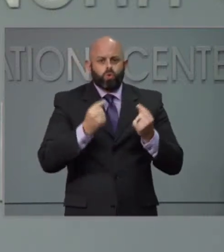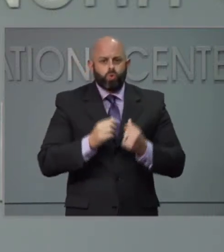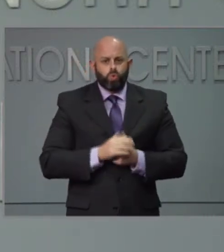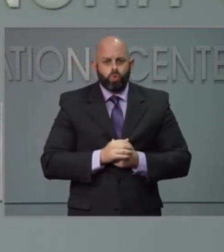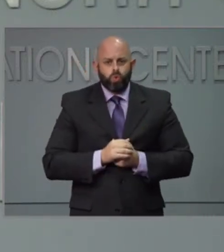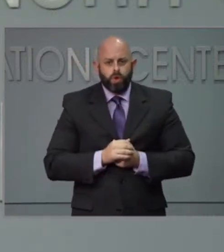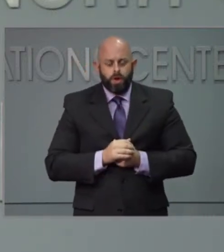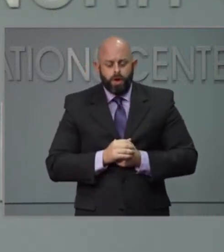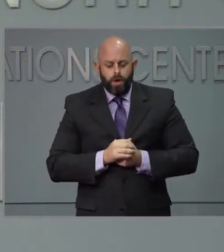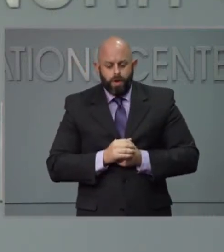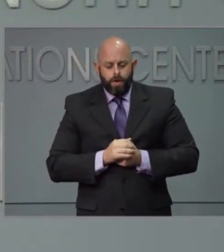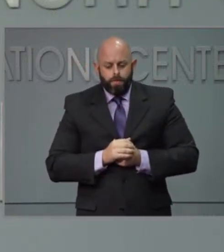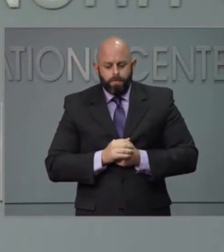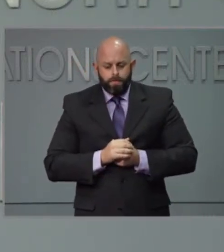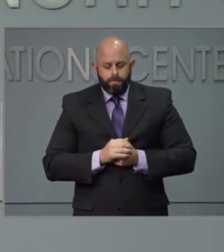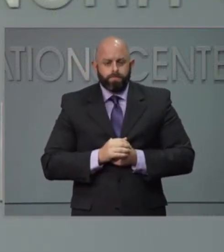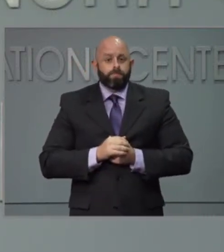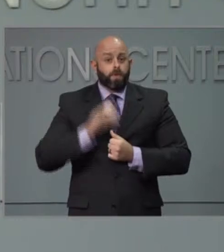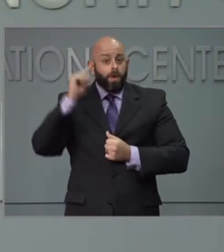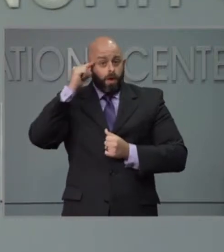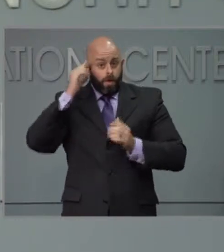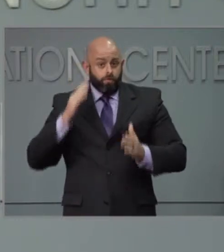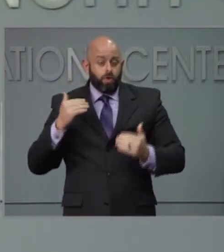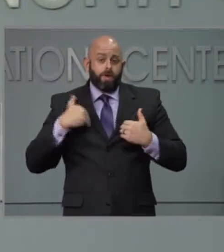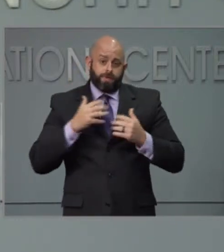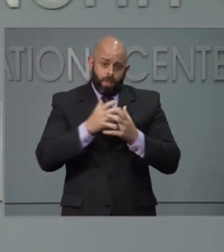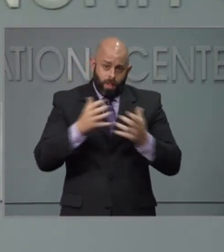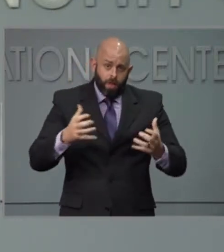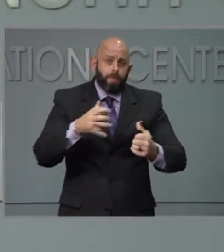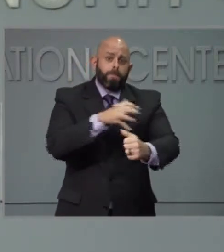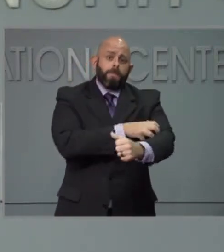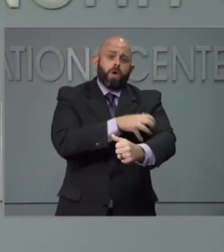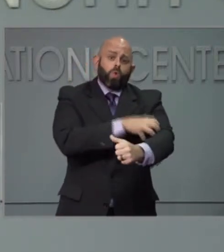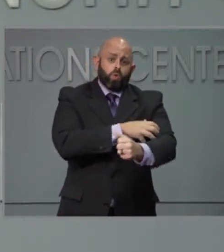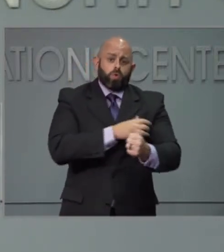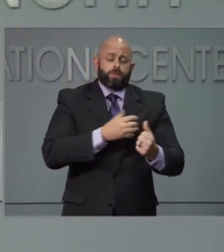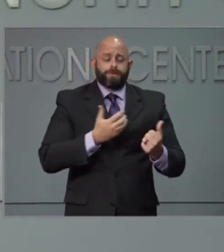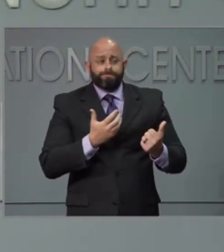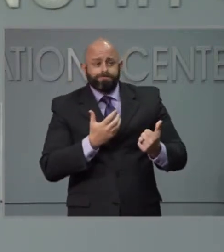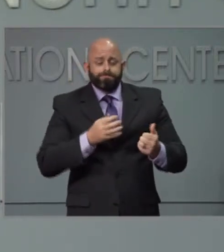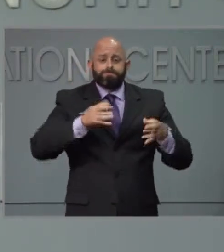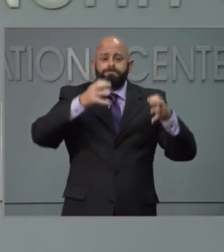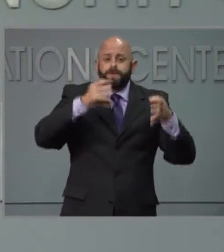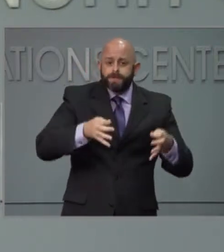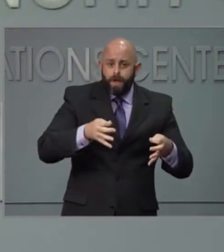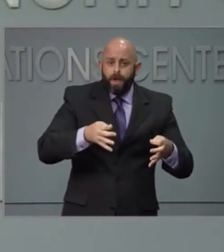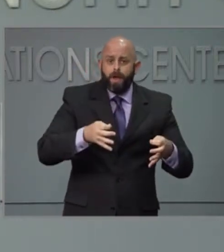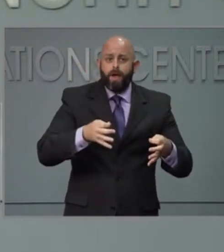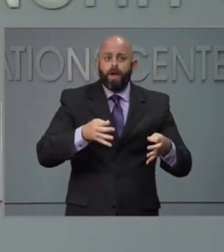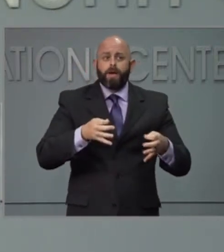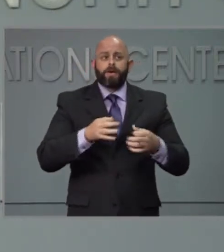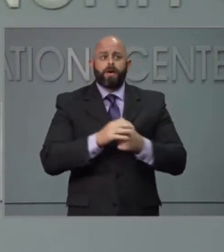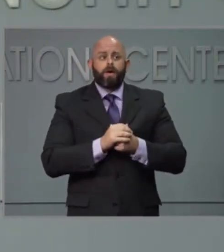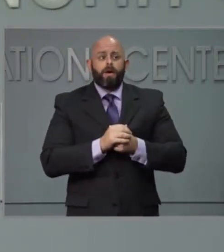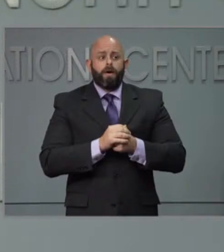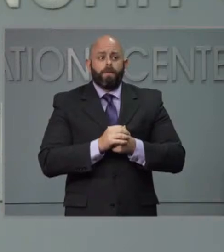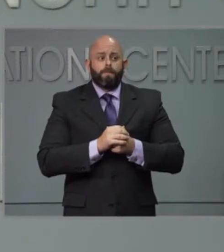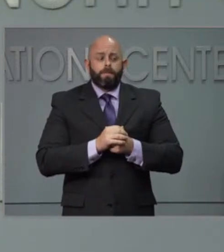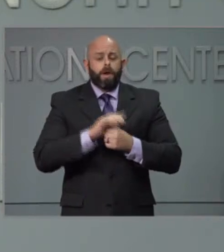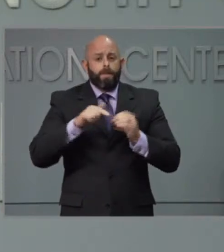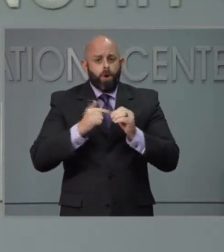power of the governor to be able to make decisions about what a judge and jury have